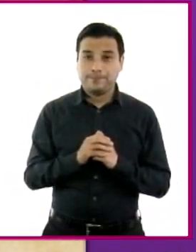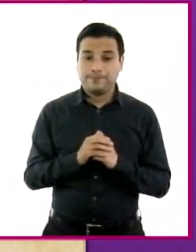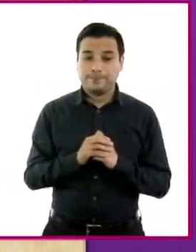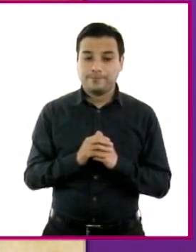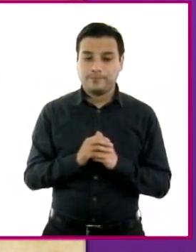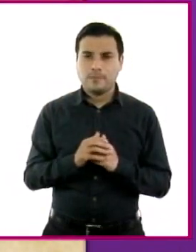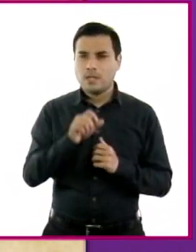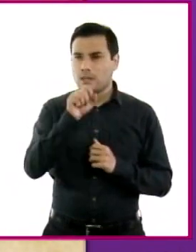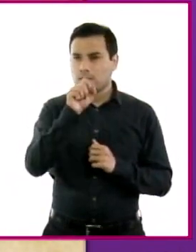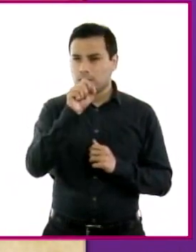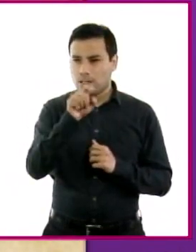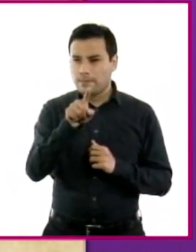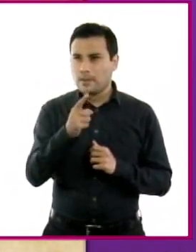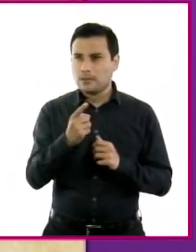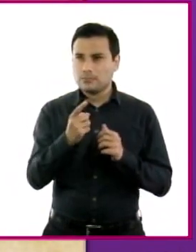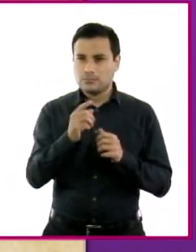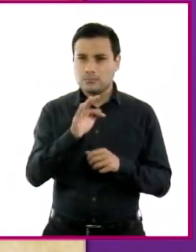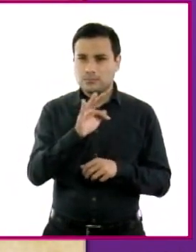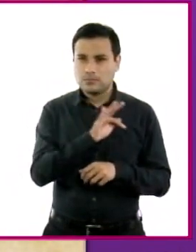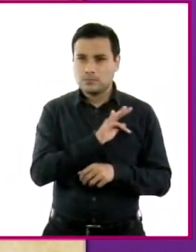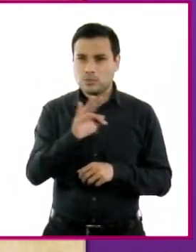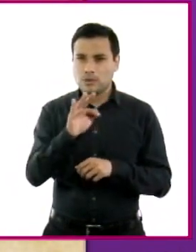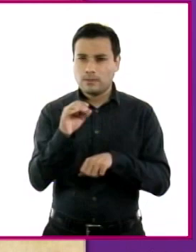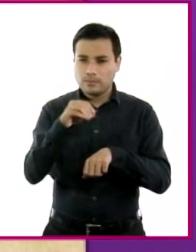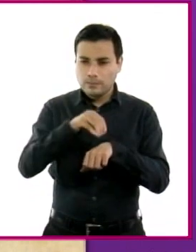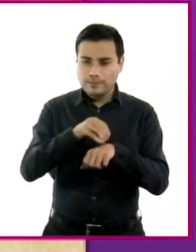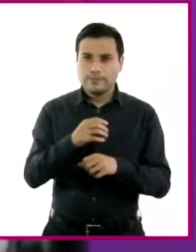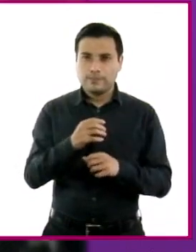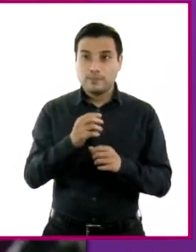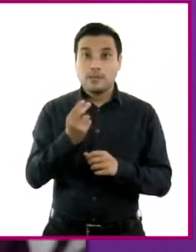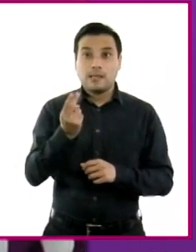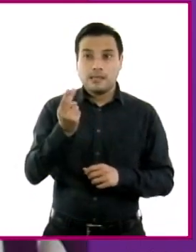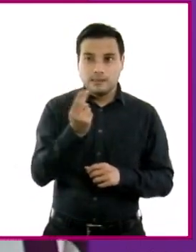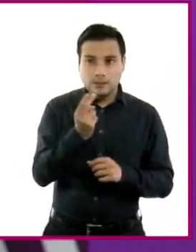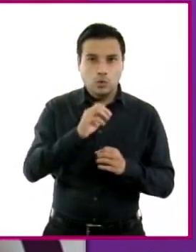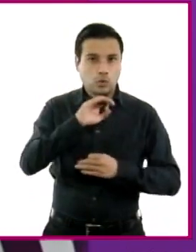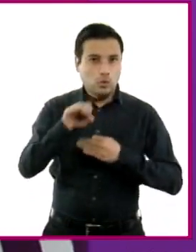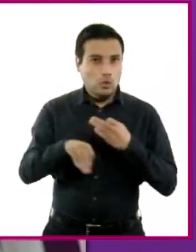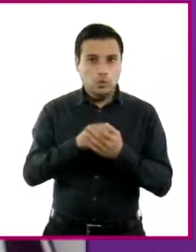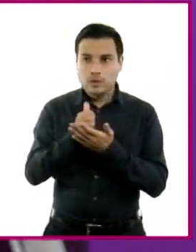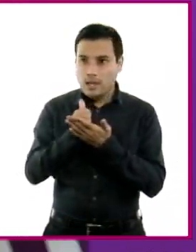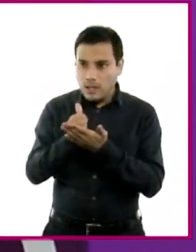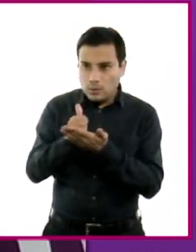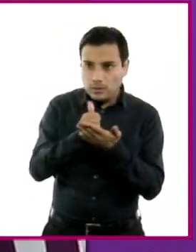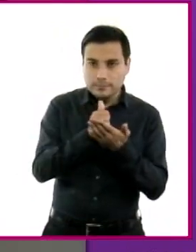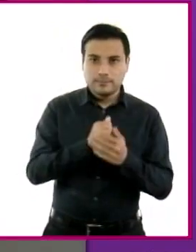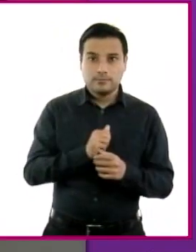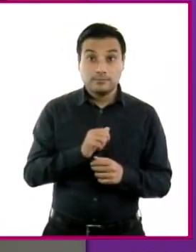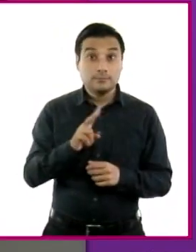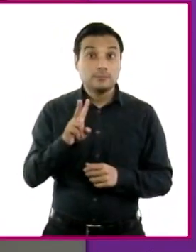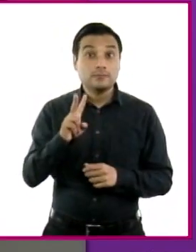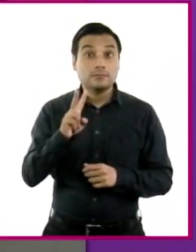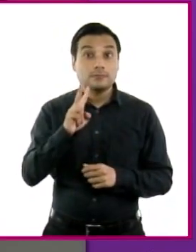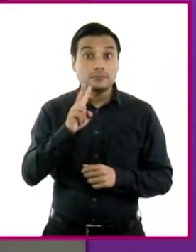could also be we must help each other. Did you hear that, Mr. Molotov?